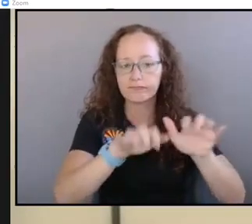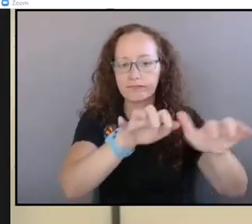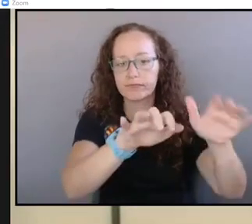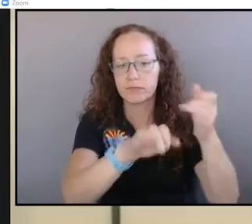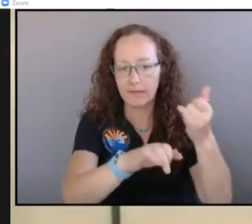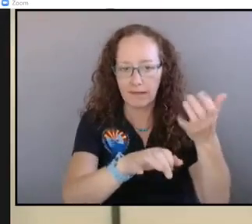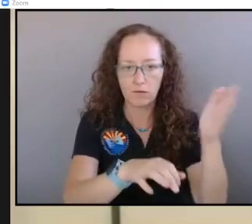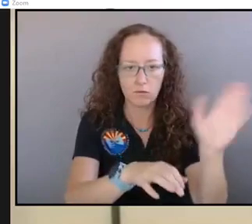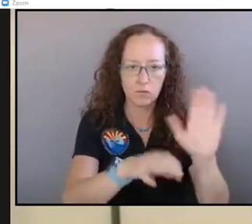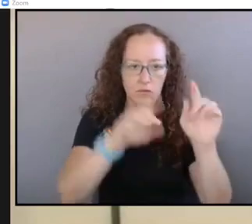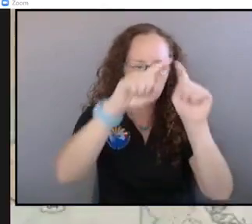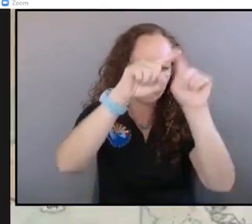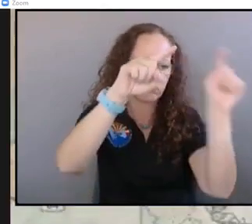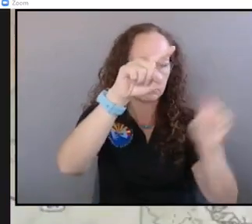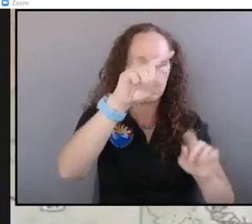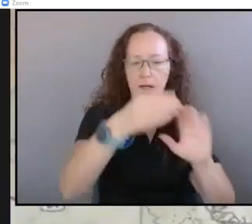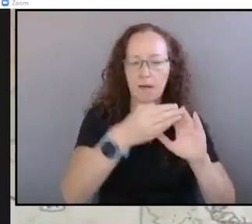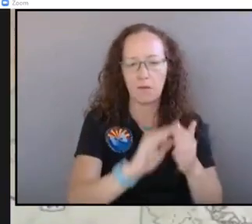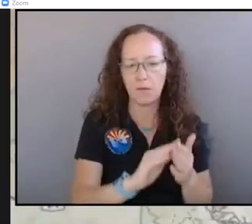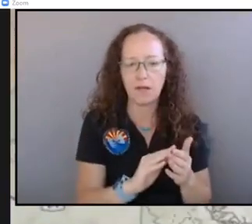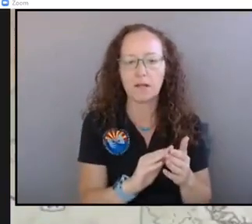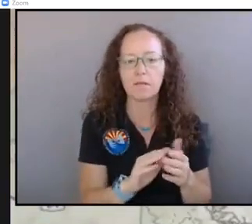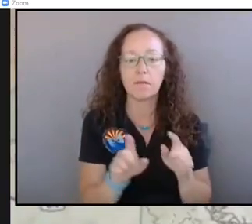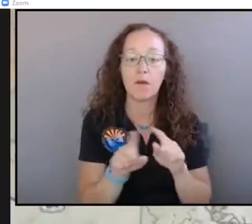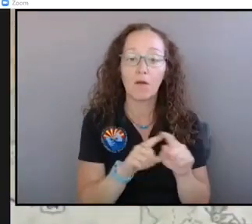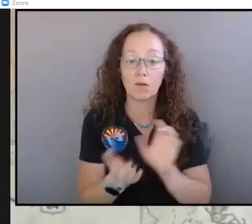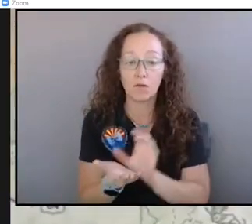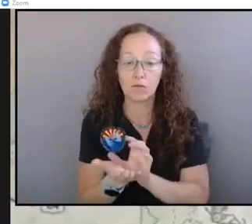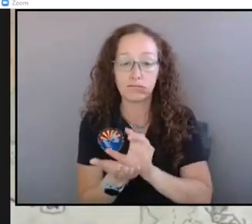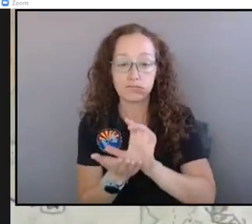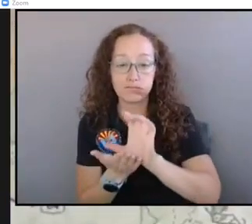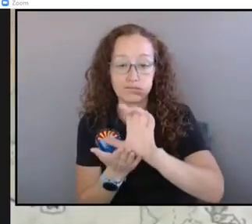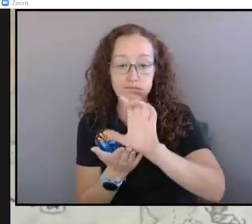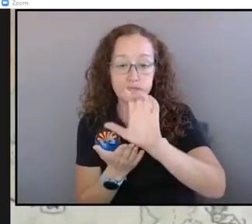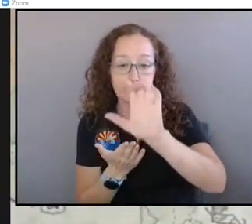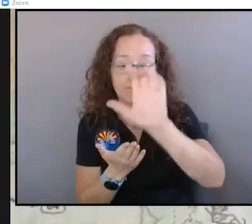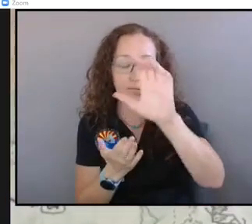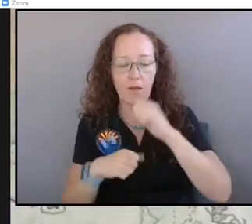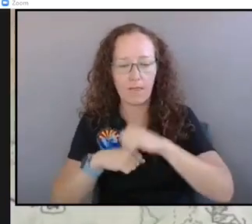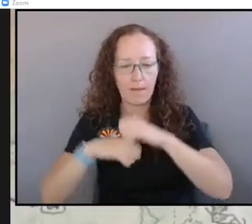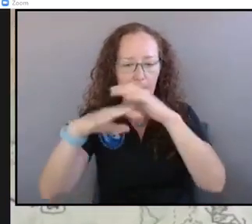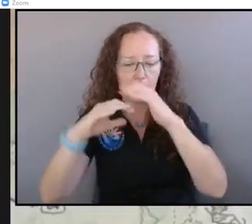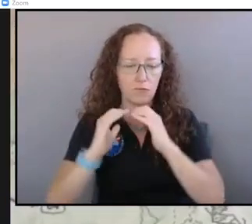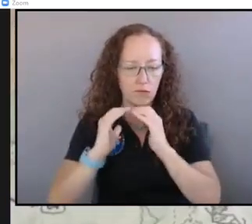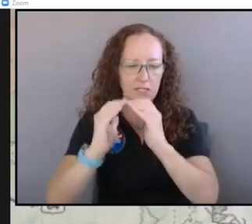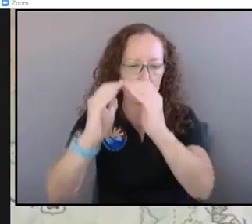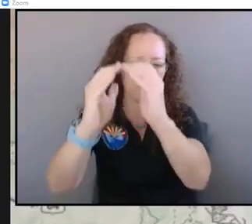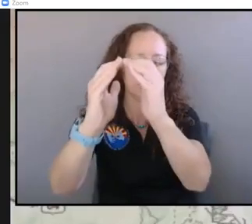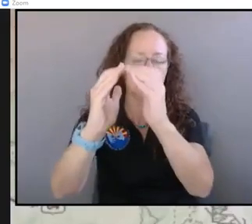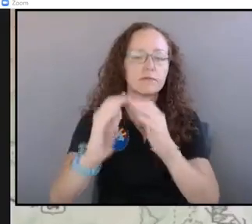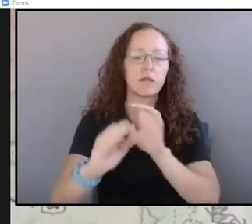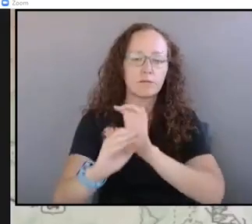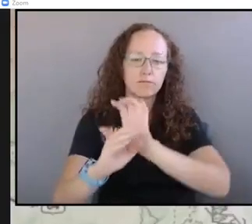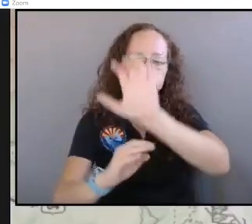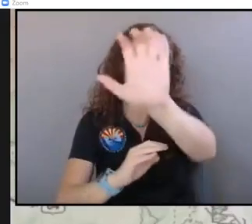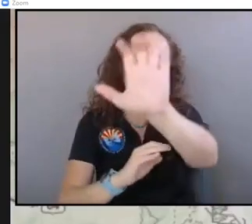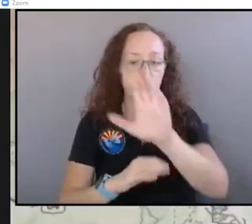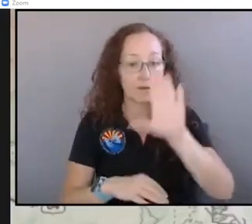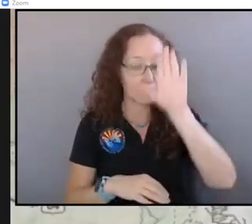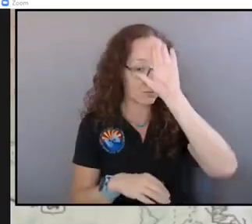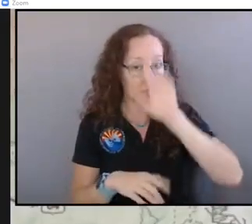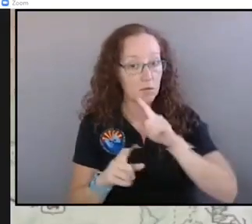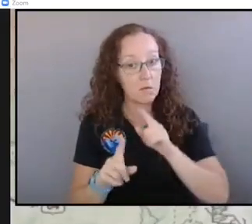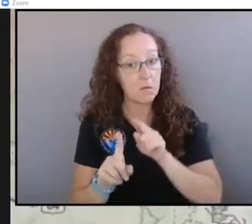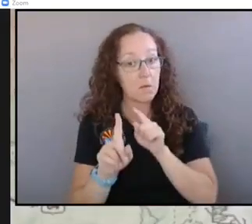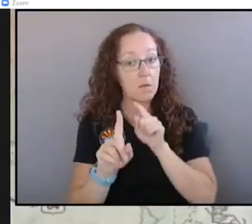indirect dozer line that's going on top of the ridge. The crews are making great progress there. They're working towards the north,